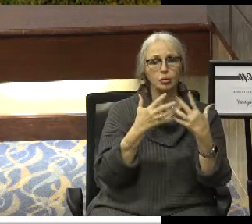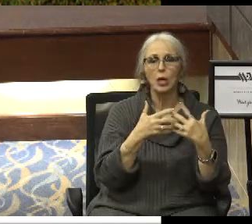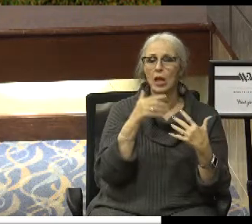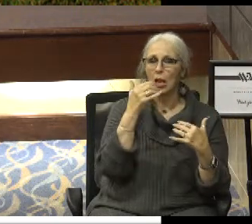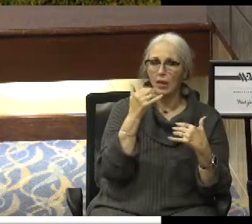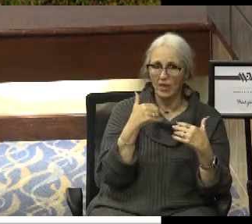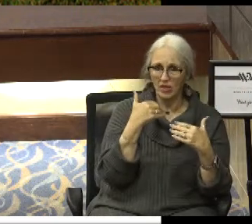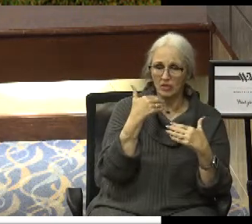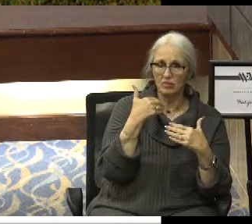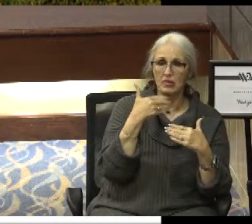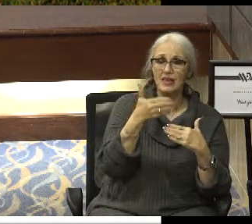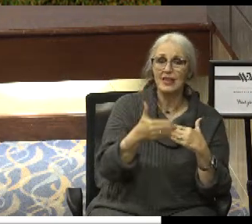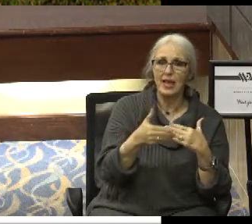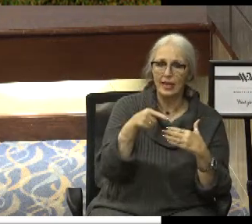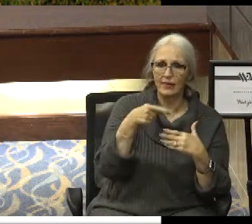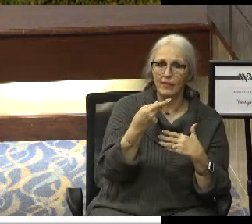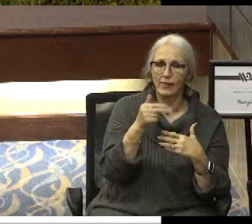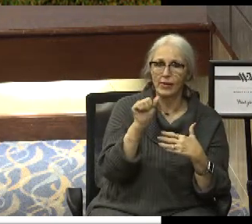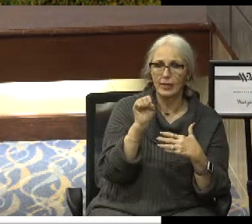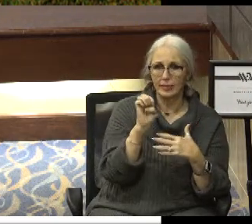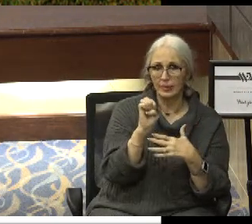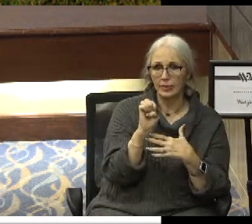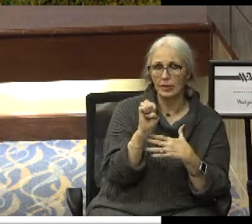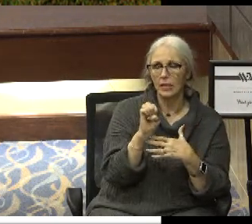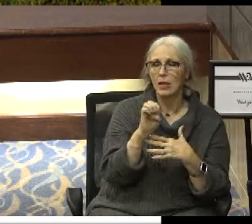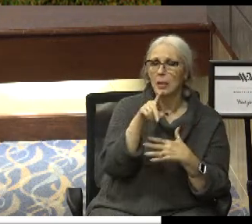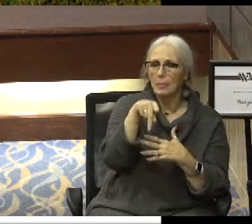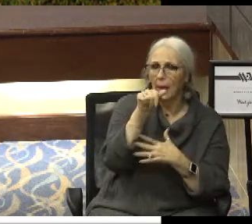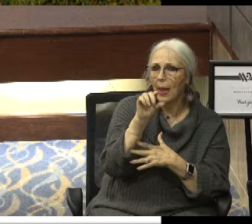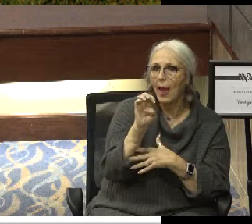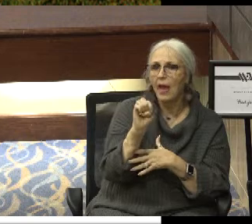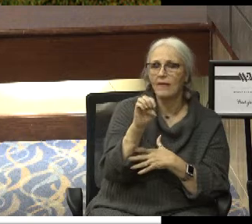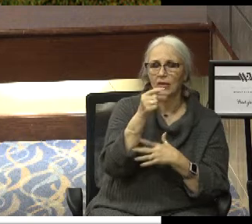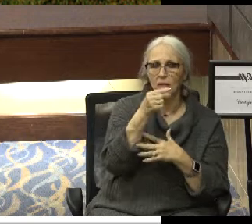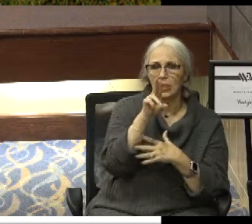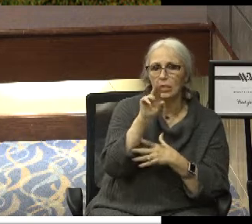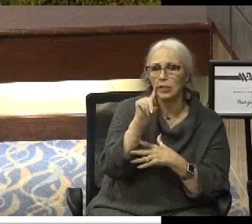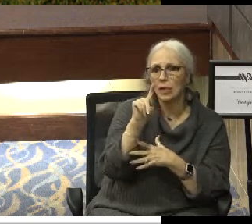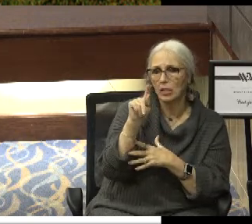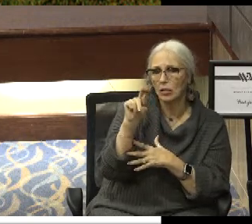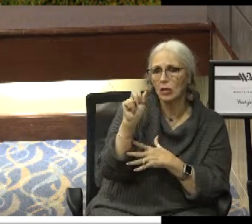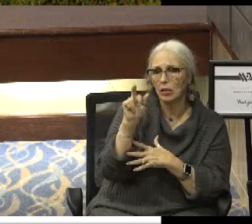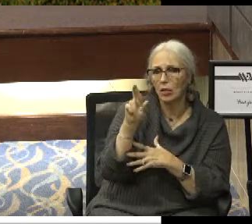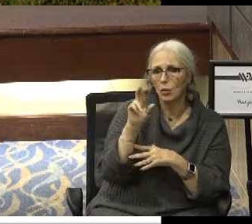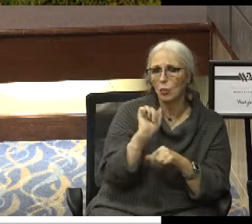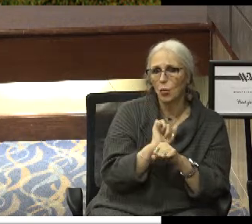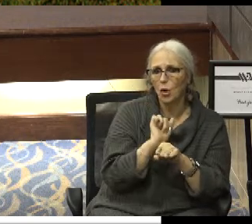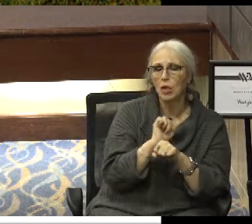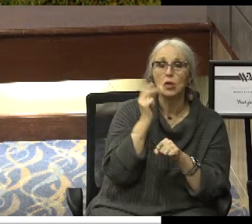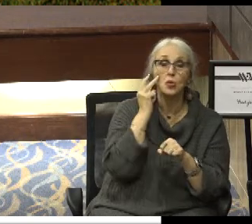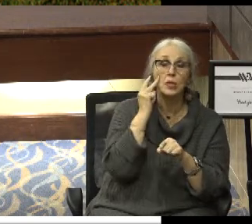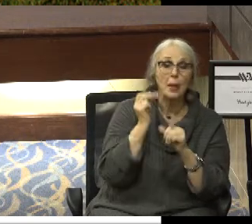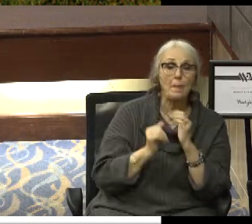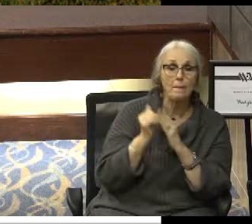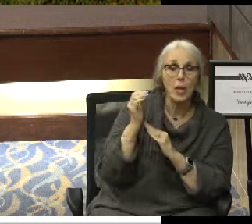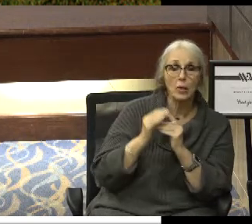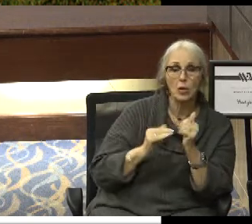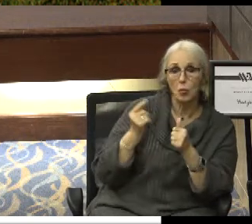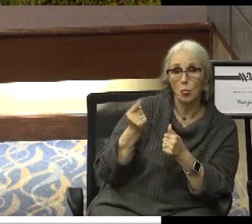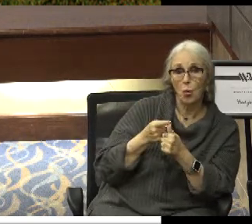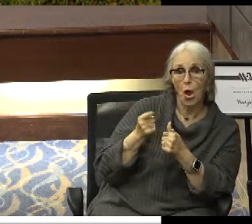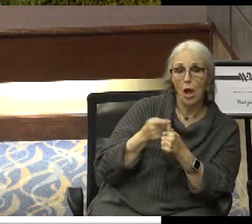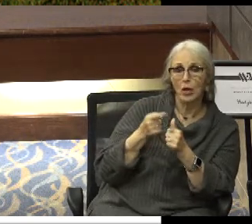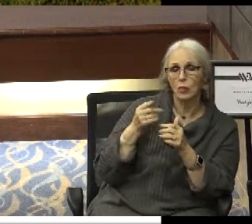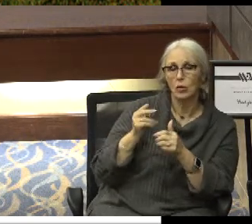I mentioned getting the curb and paving and gutter work moving. You see the building, that's what we call Building 1 at the